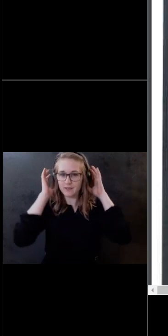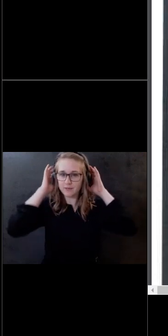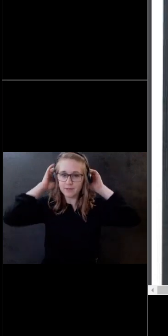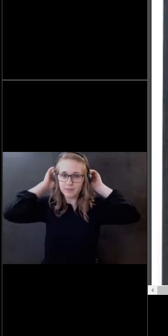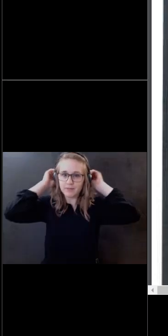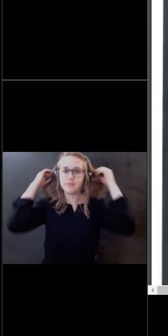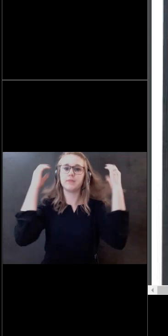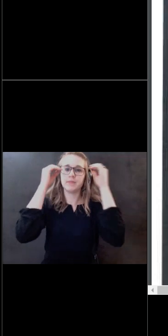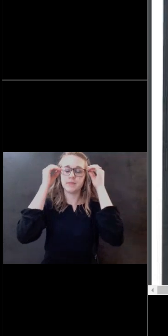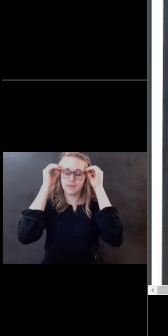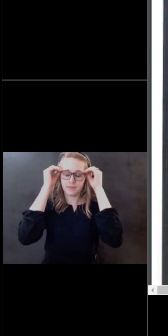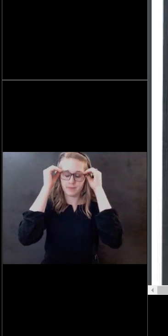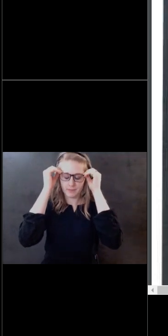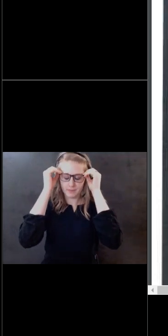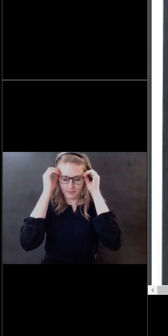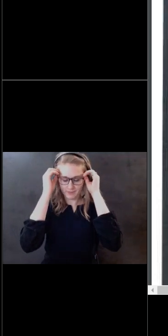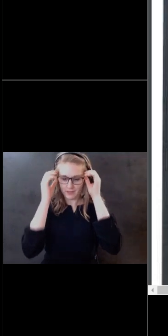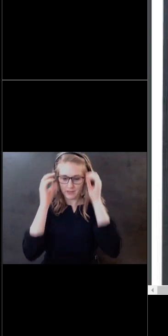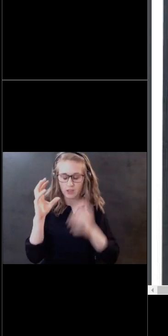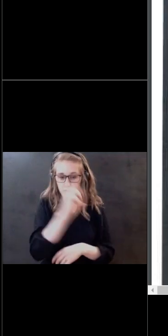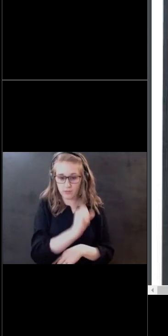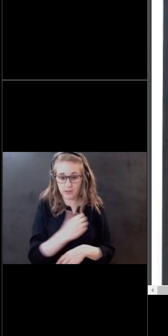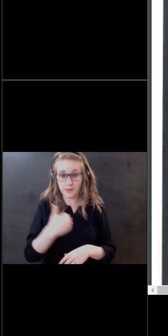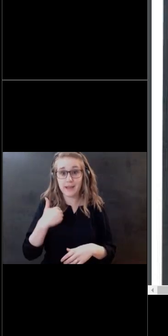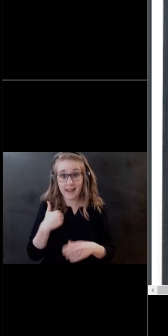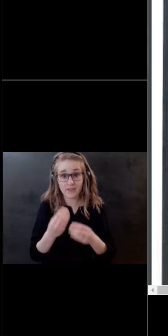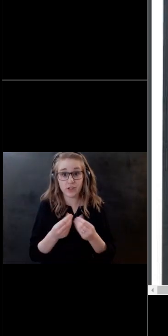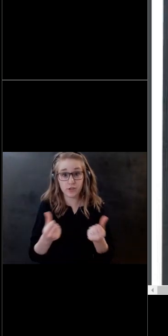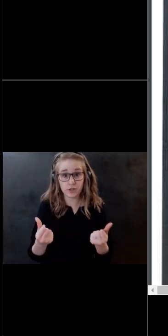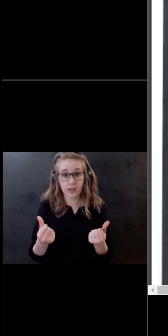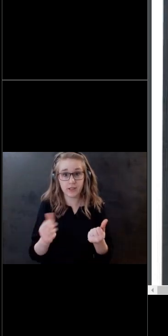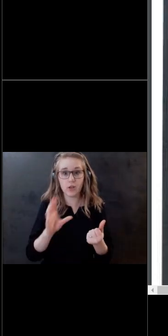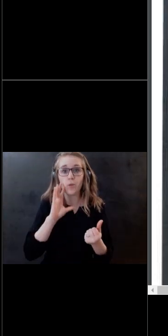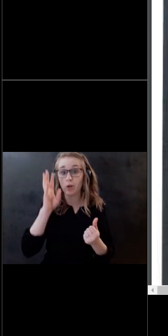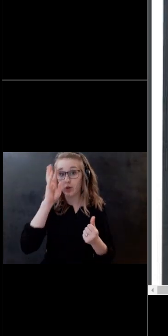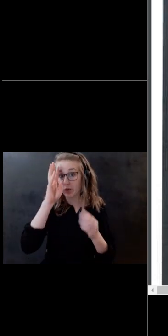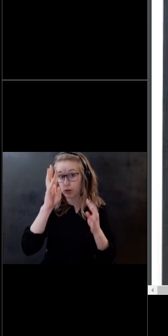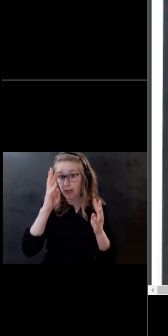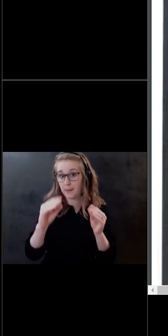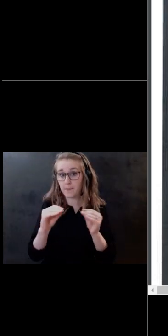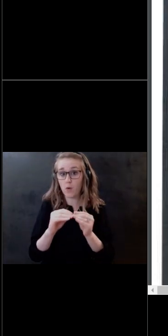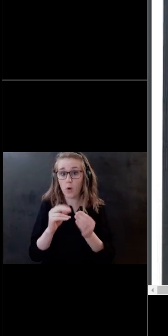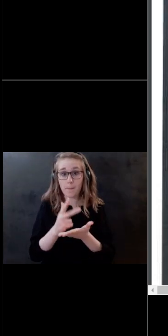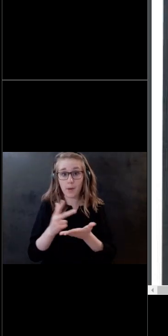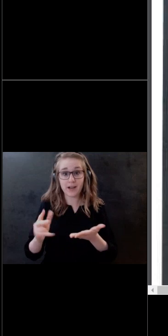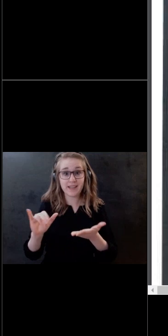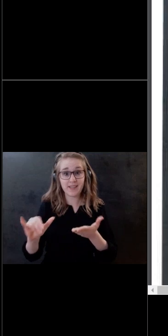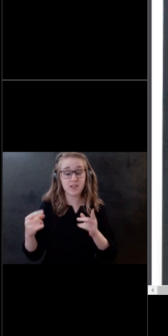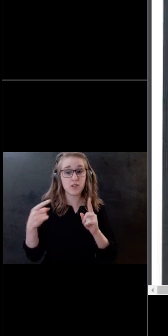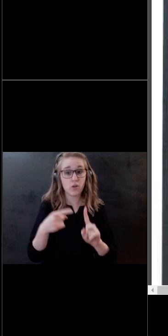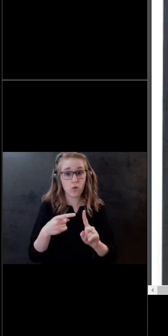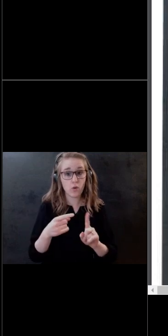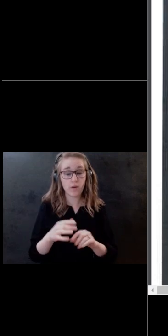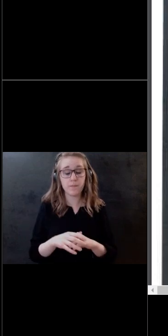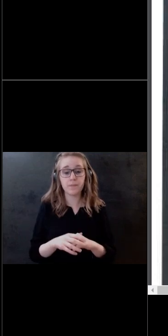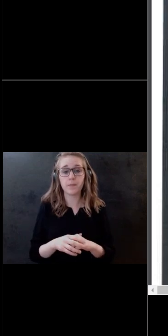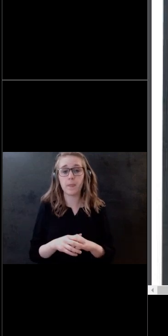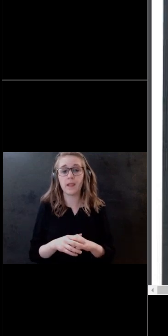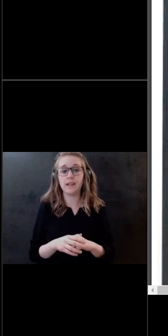that we have solutions that will create more parking, which is everybody's goal here, that and there's